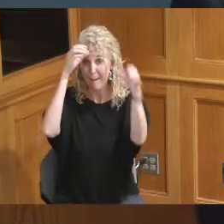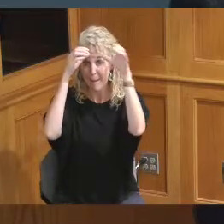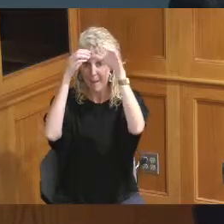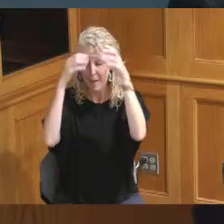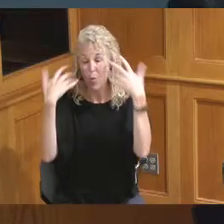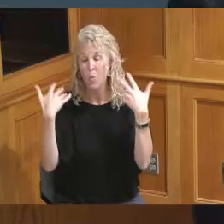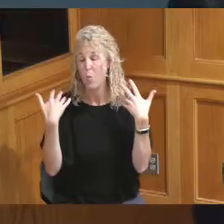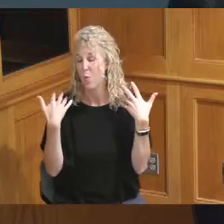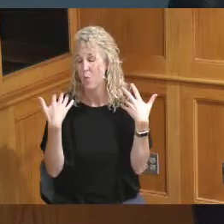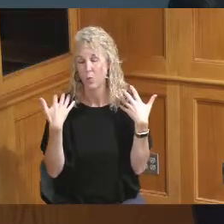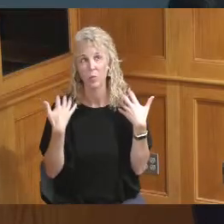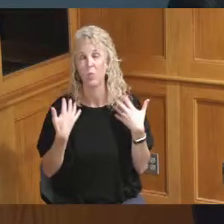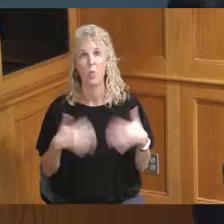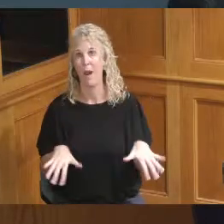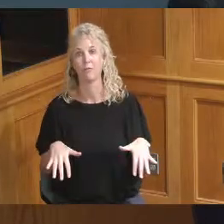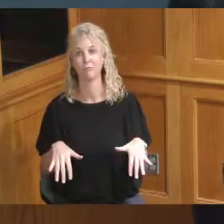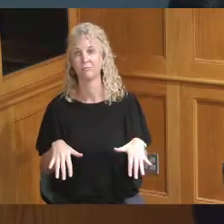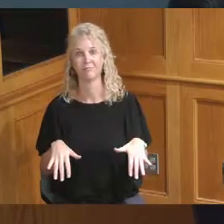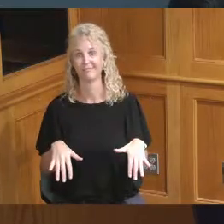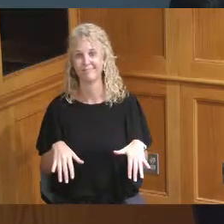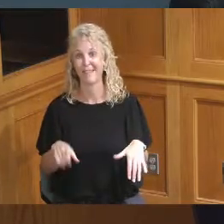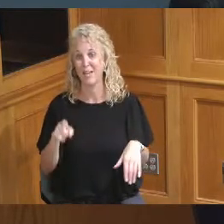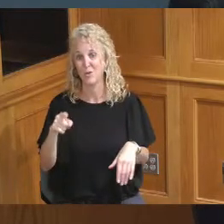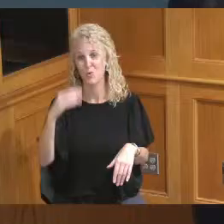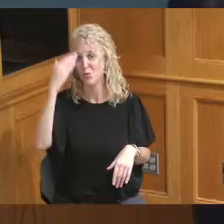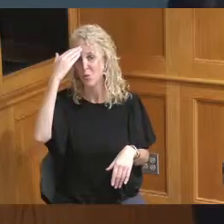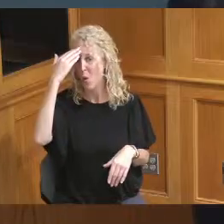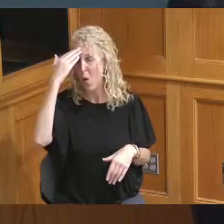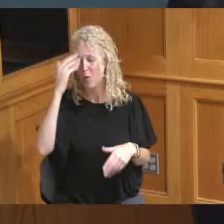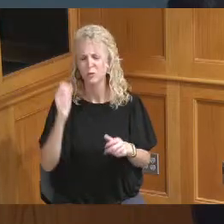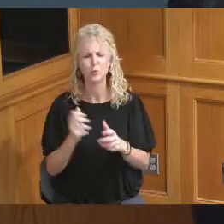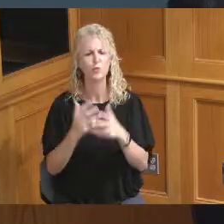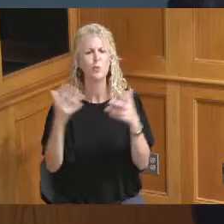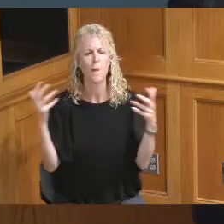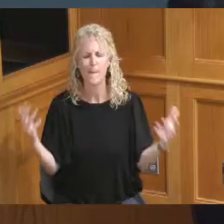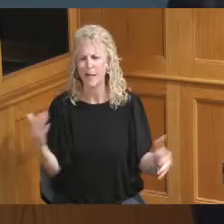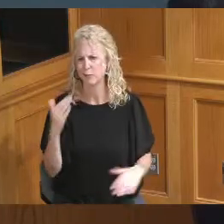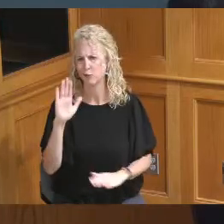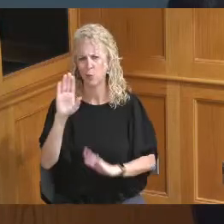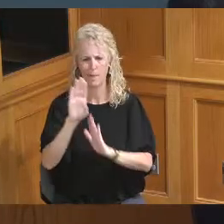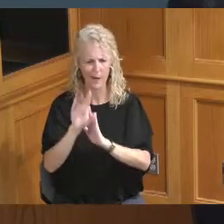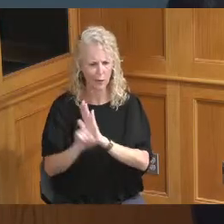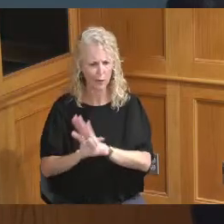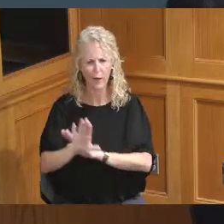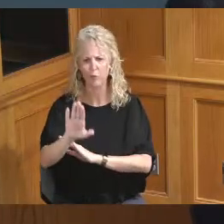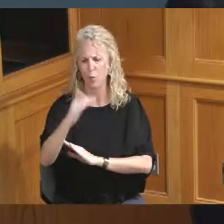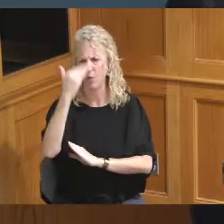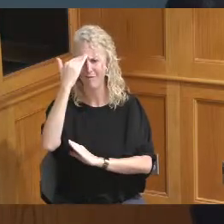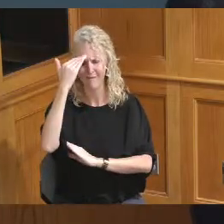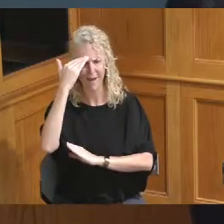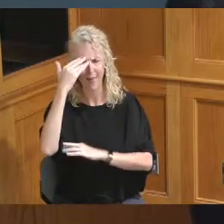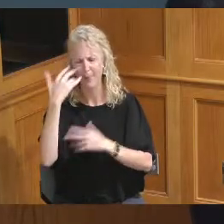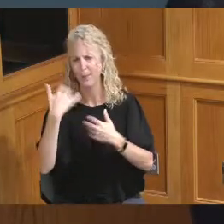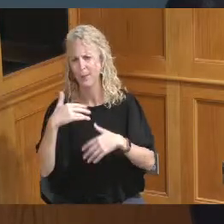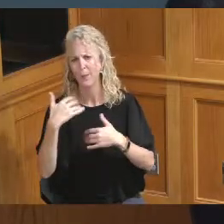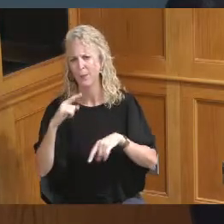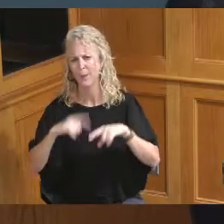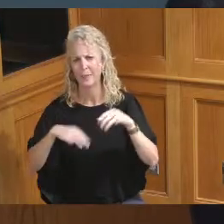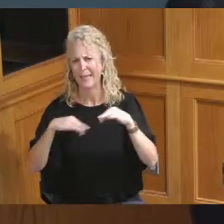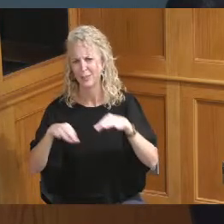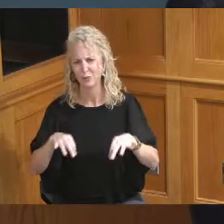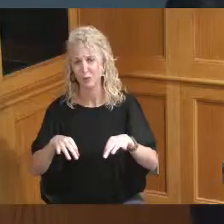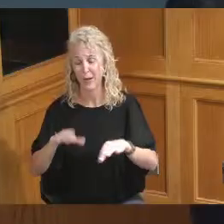brought you in, because you know stuff we don't know about the market, about other teams, about what's fair. And so your lens has